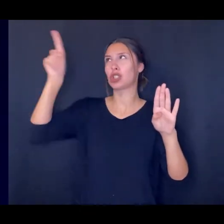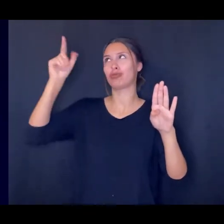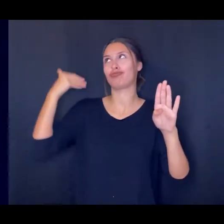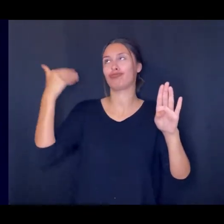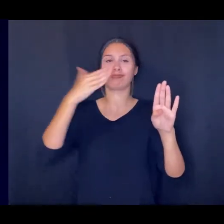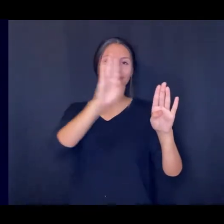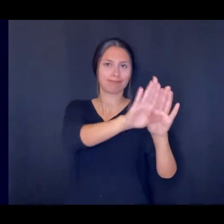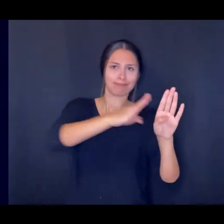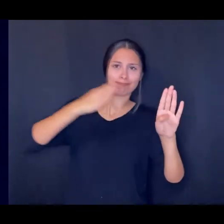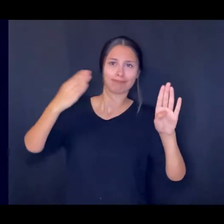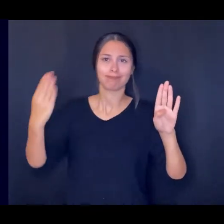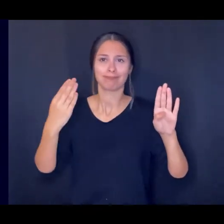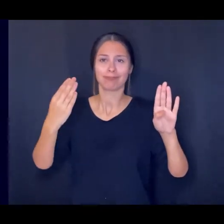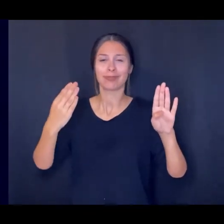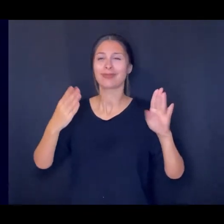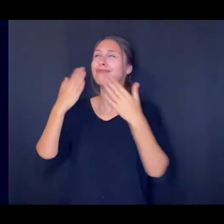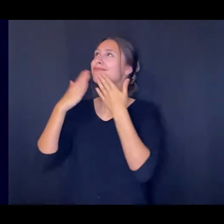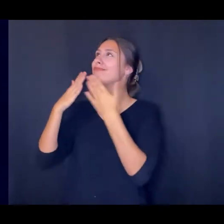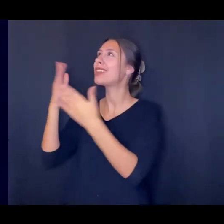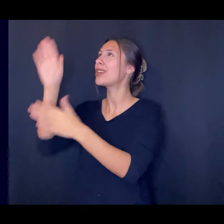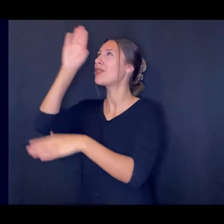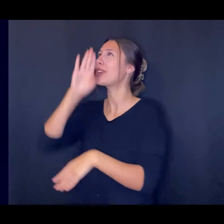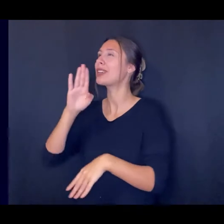shut, Jesus. We thank you, God.